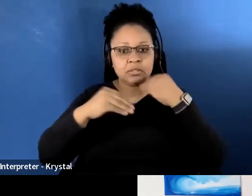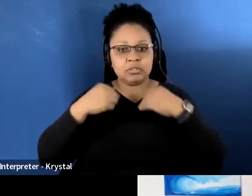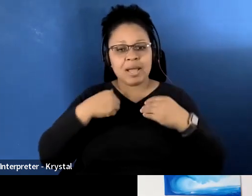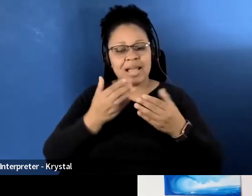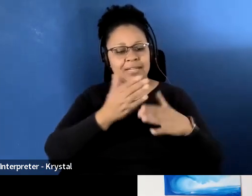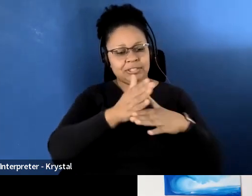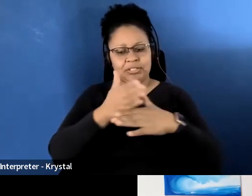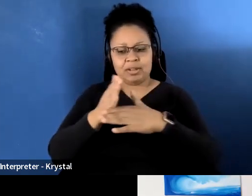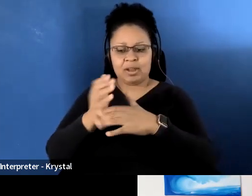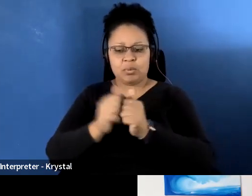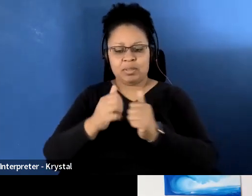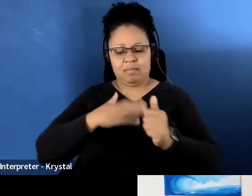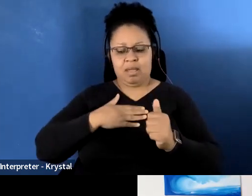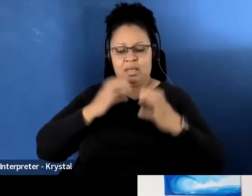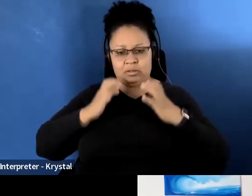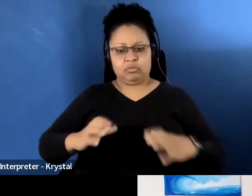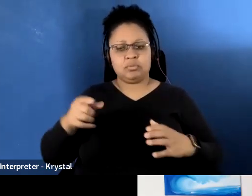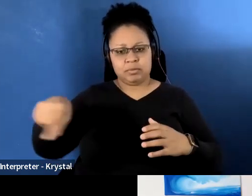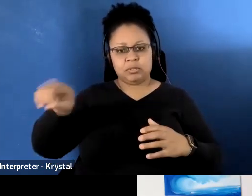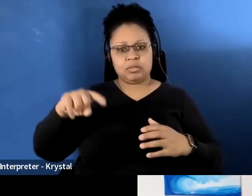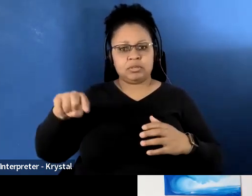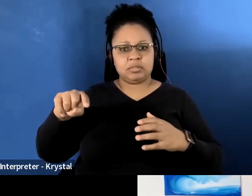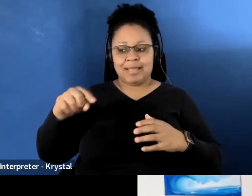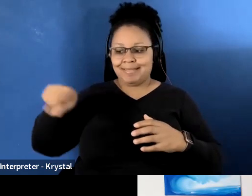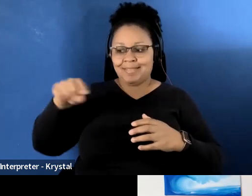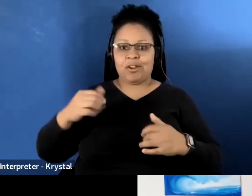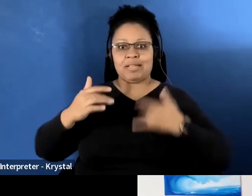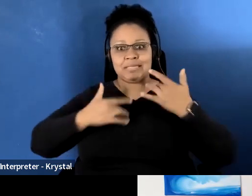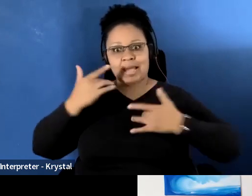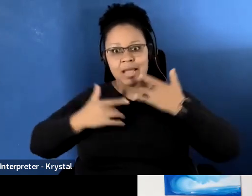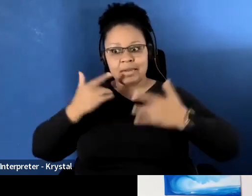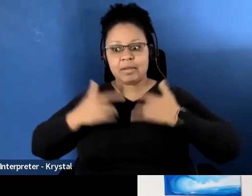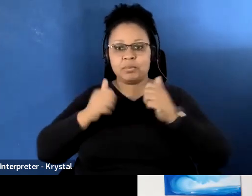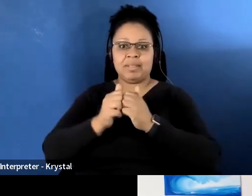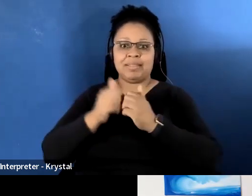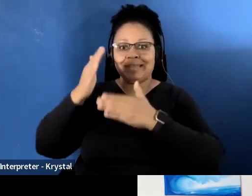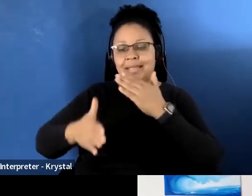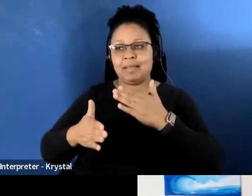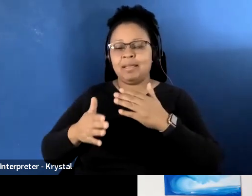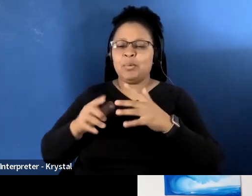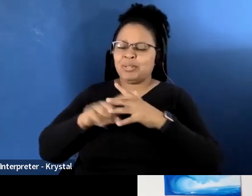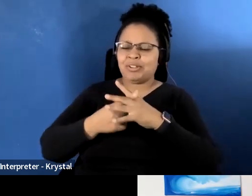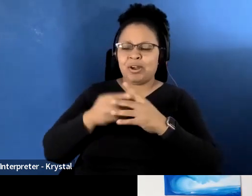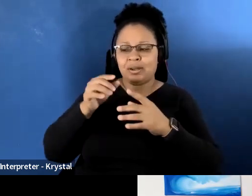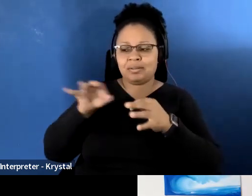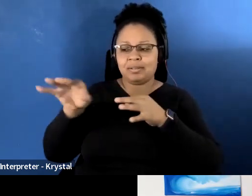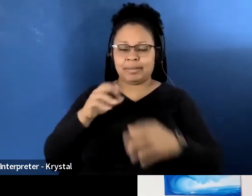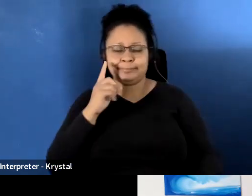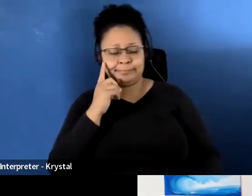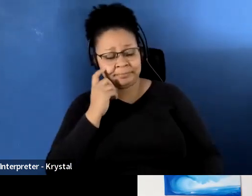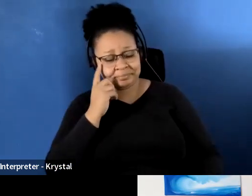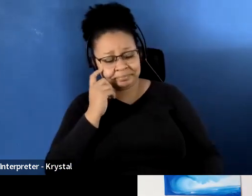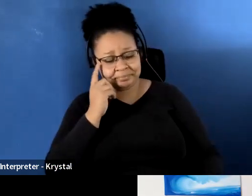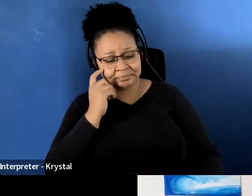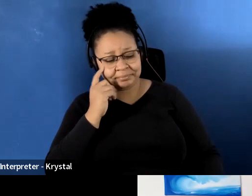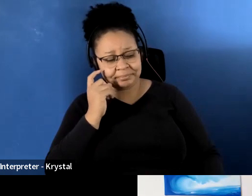with my consumers, and they're pretty excited with the end result. They're like, at the beginning, but at the